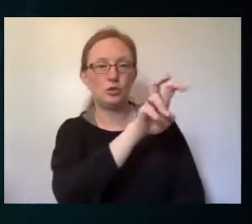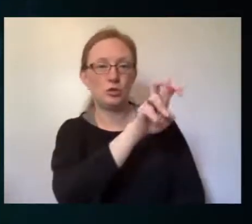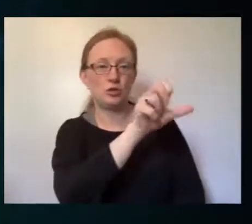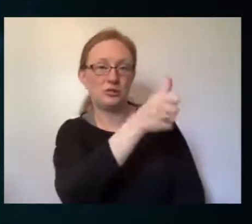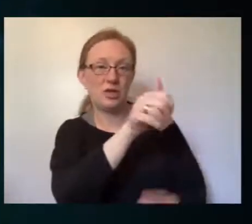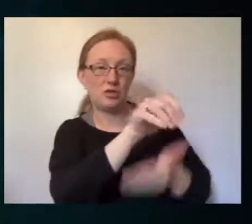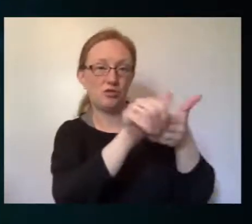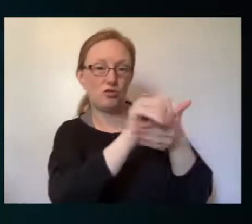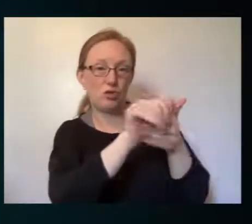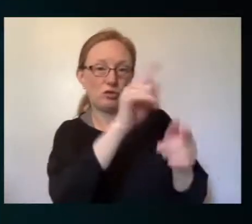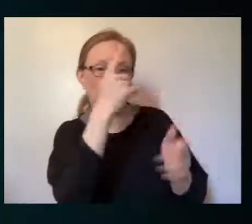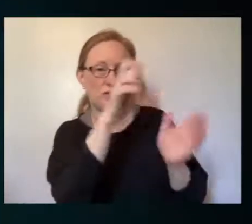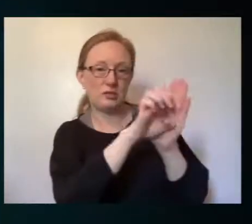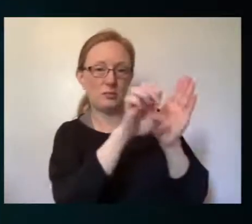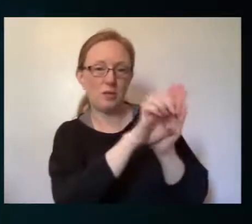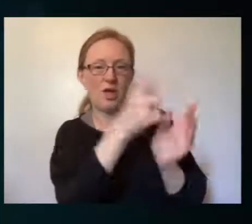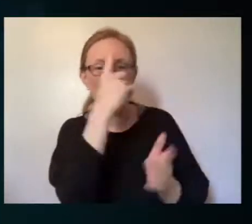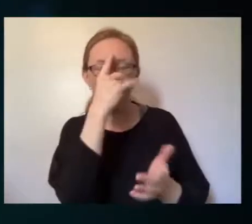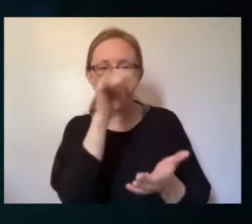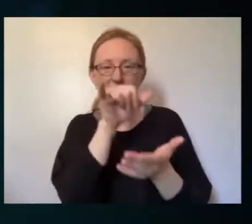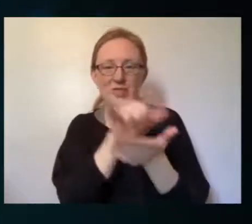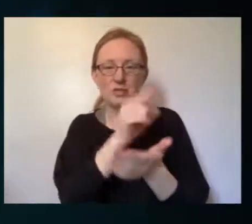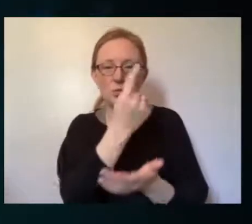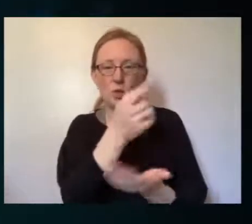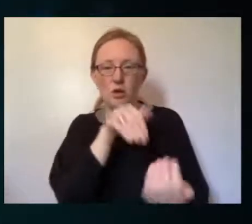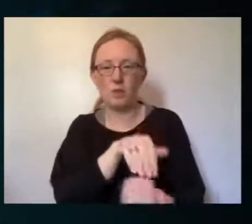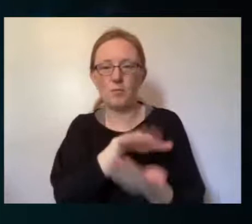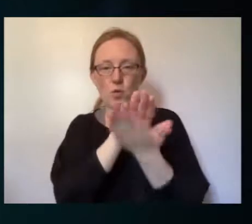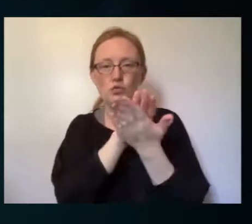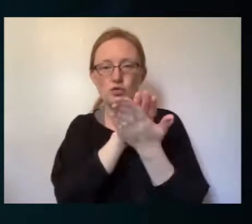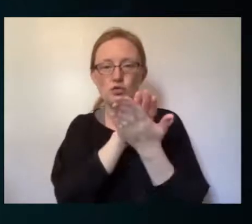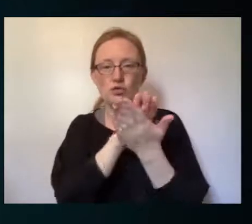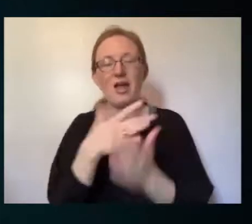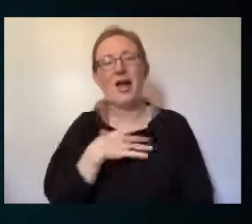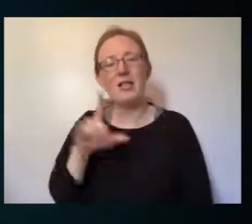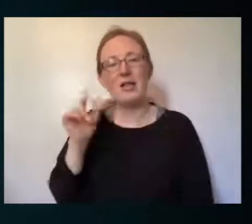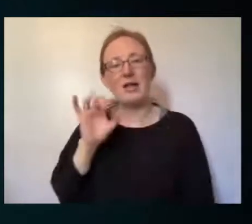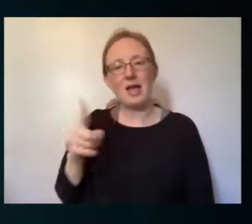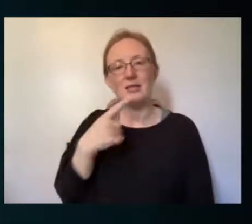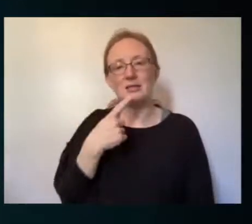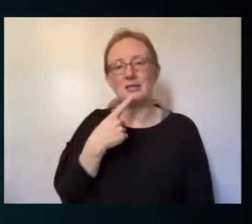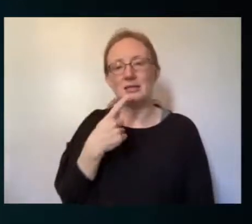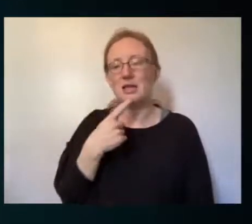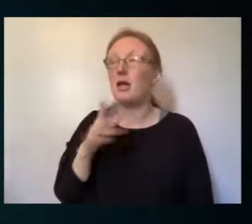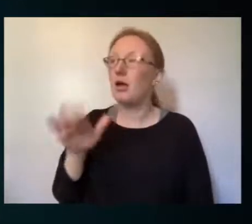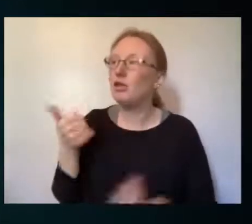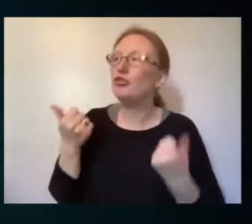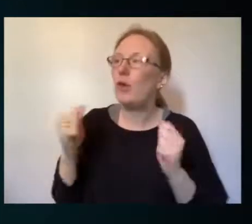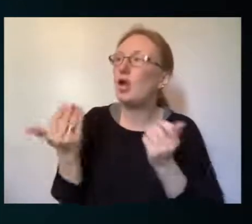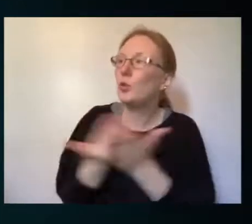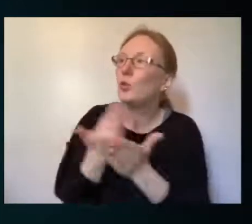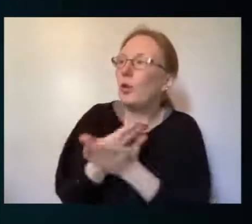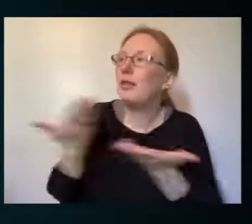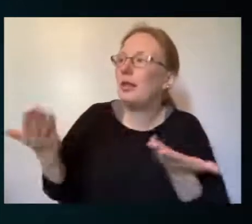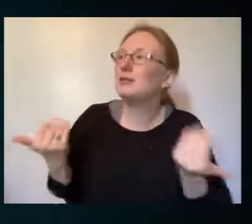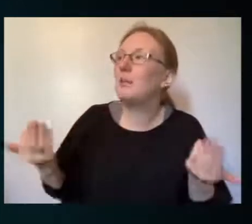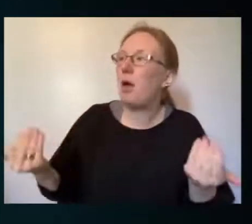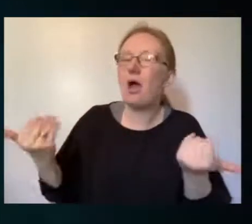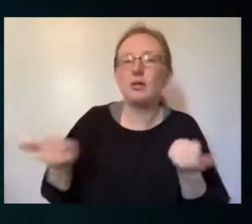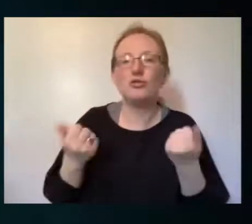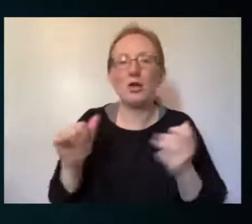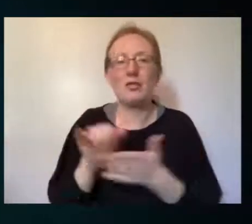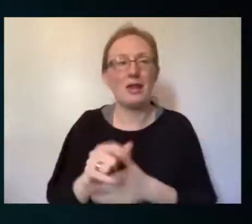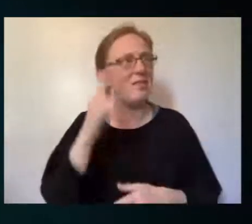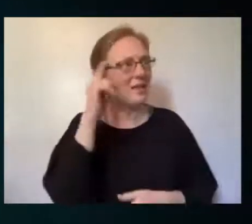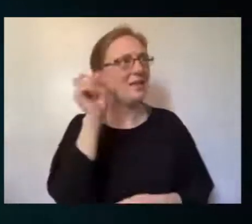example. So I think that is an approach. And I like Alex talking about, let's be daring to try new things. Let us kind of like embrace the